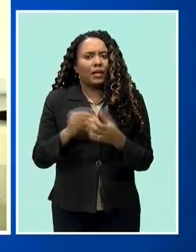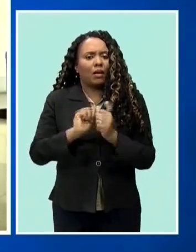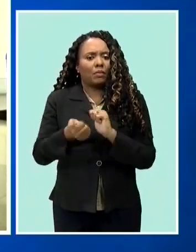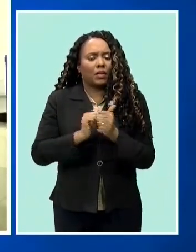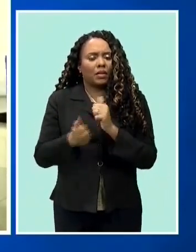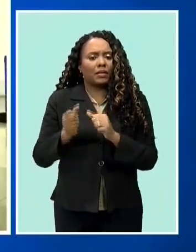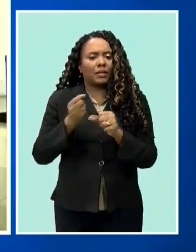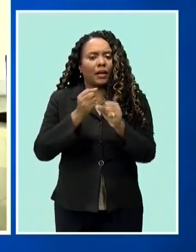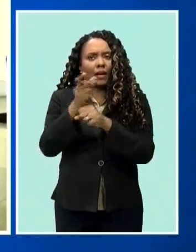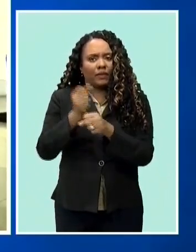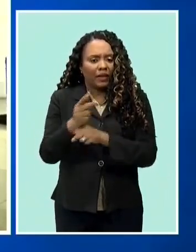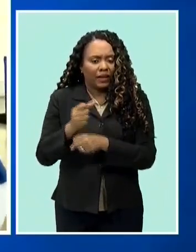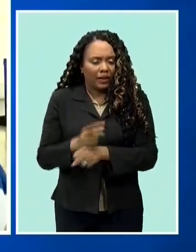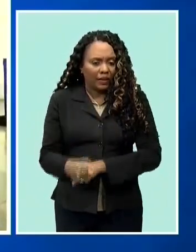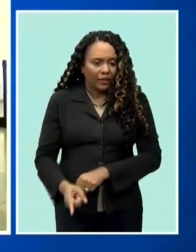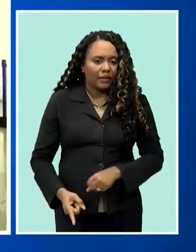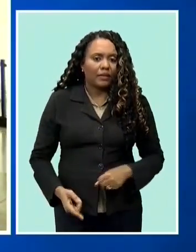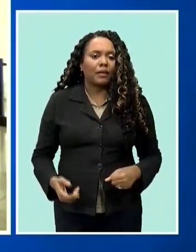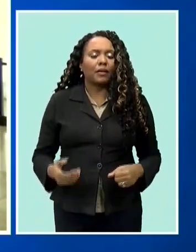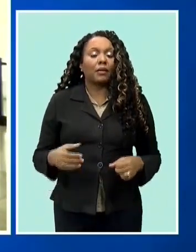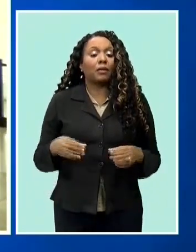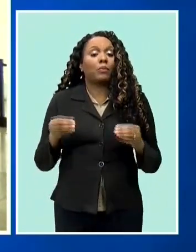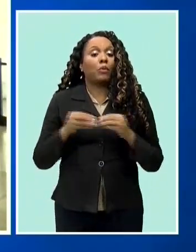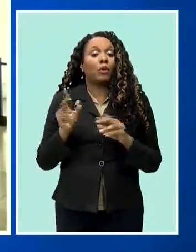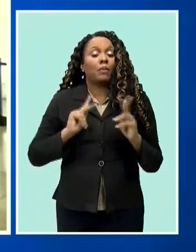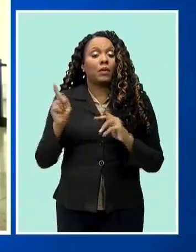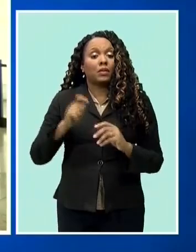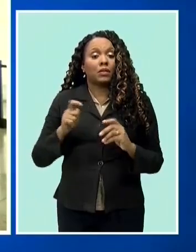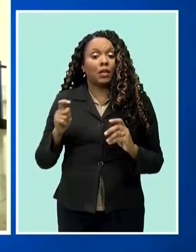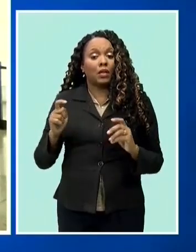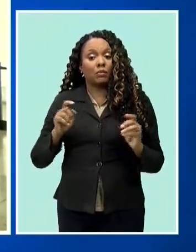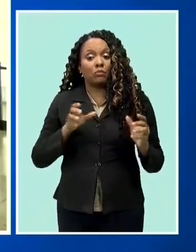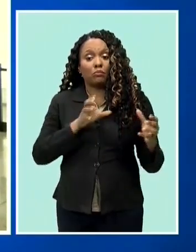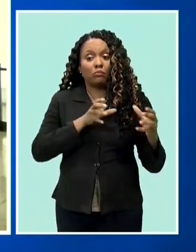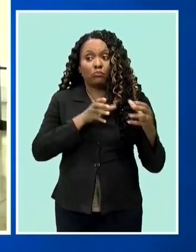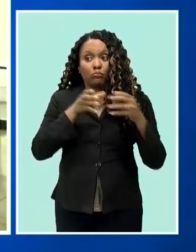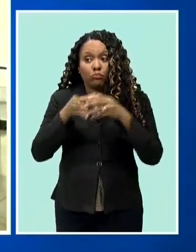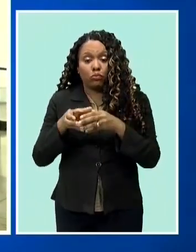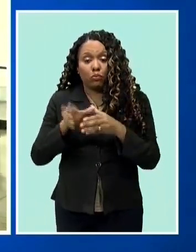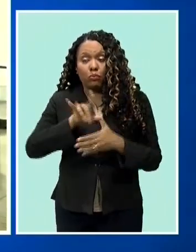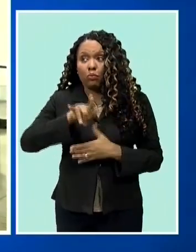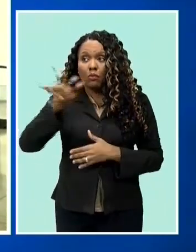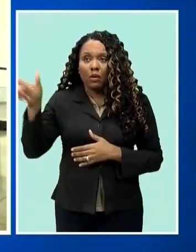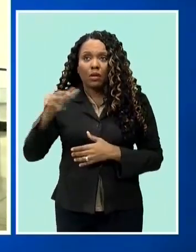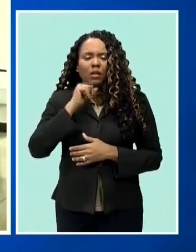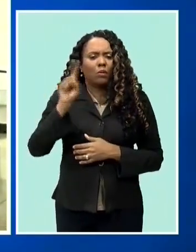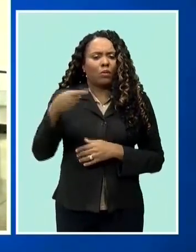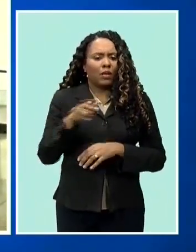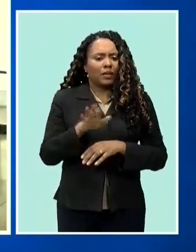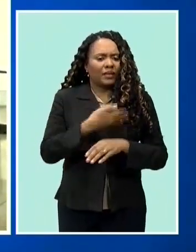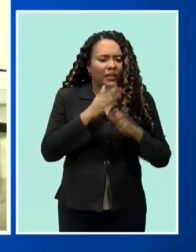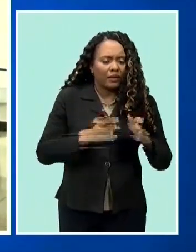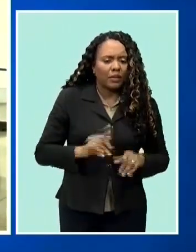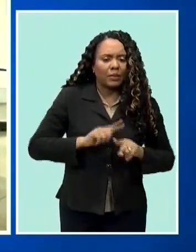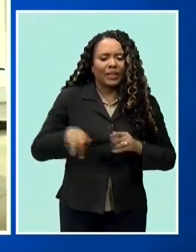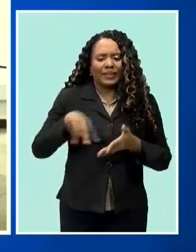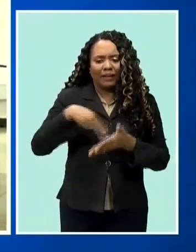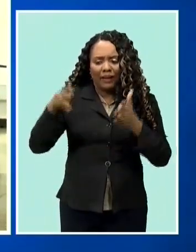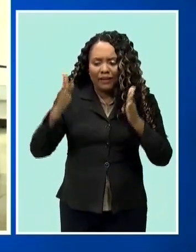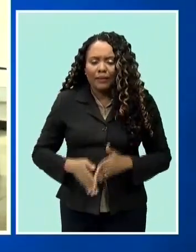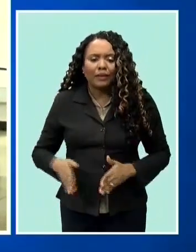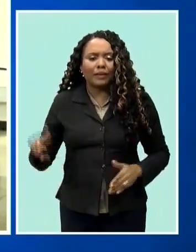annual basis and have a larger contingent. The competition is not just for vocalists, dancers, singers,